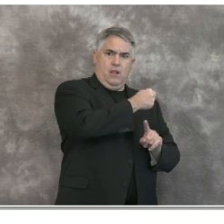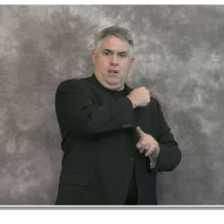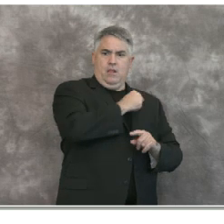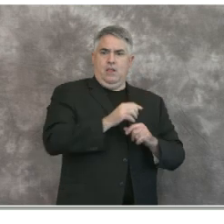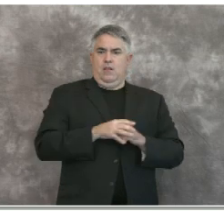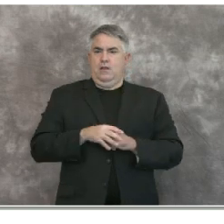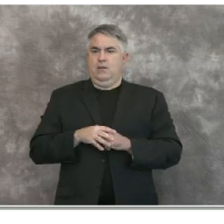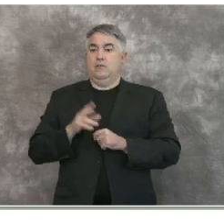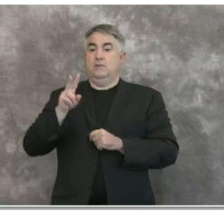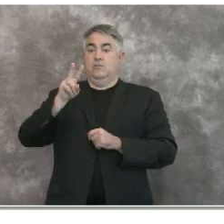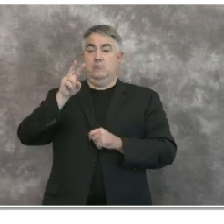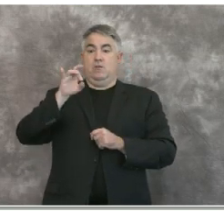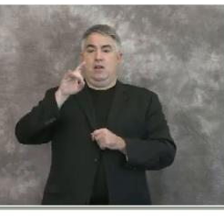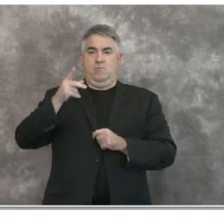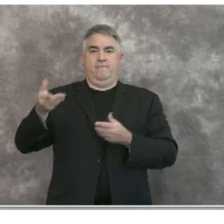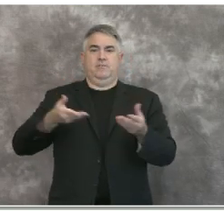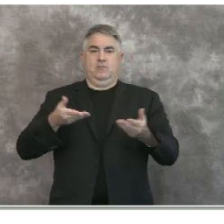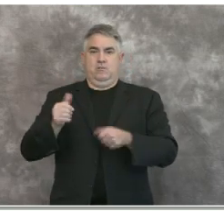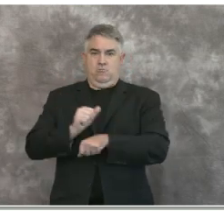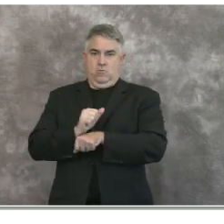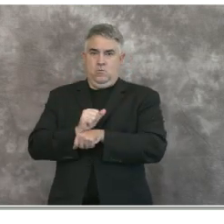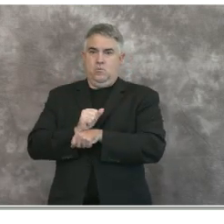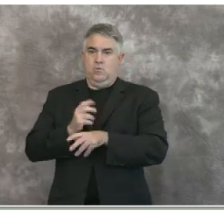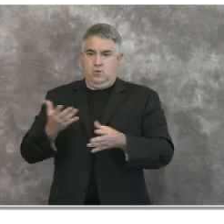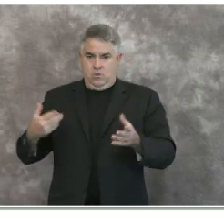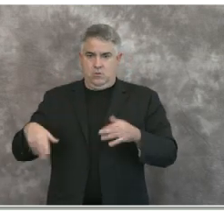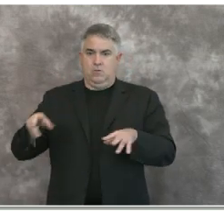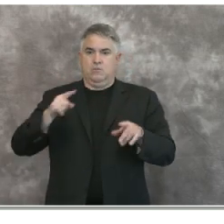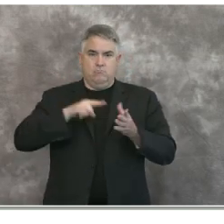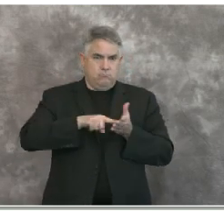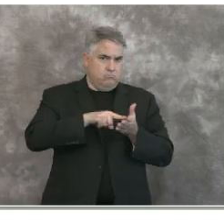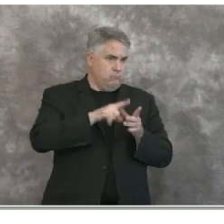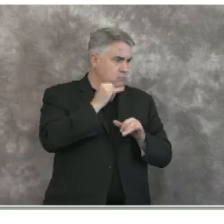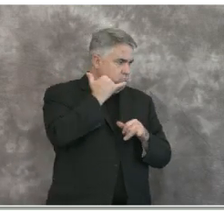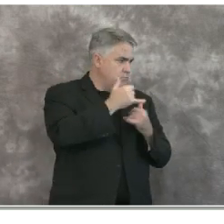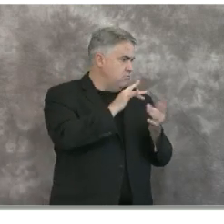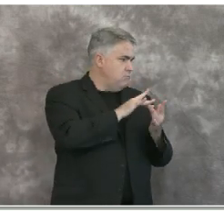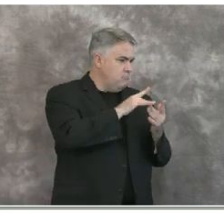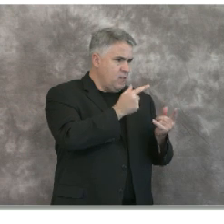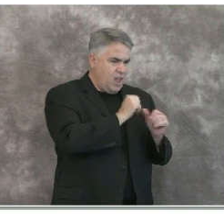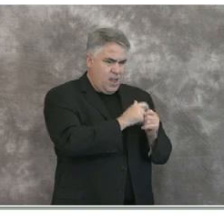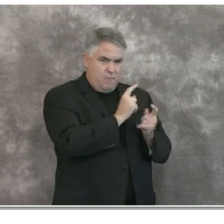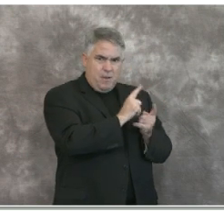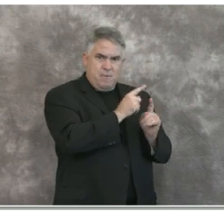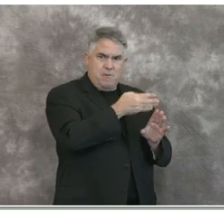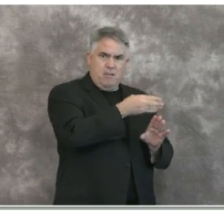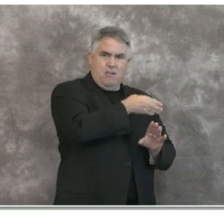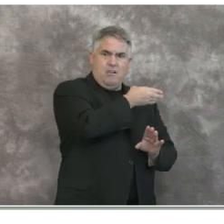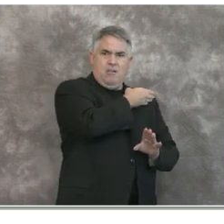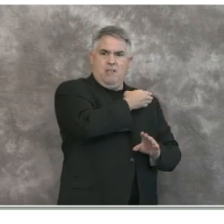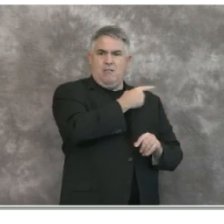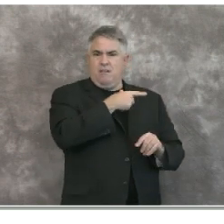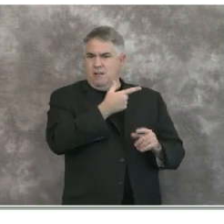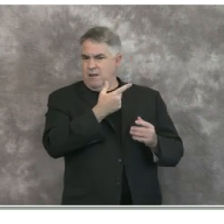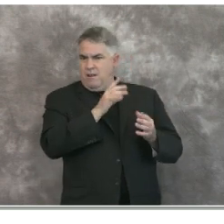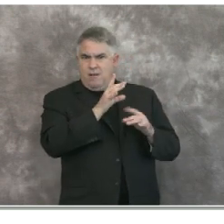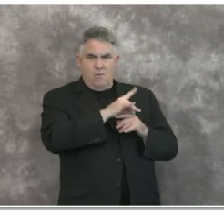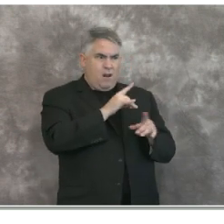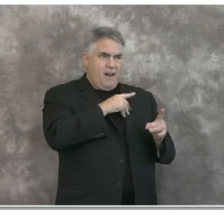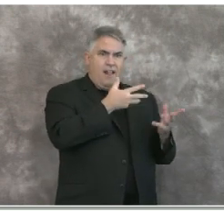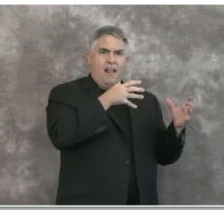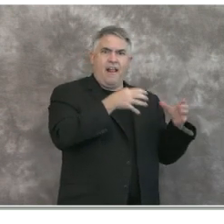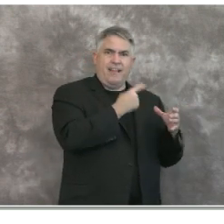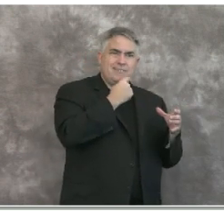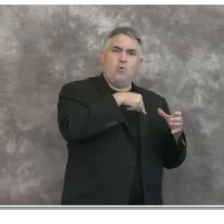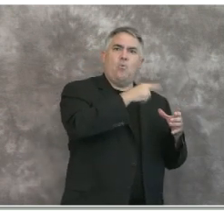tracers and case investigators who are out every single day working with those who have tested positive, identifying their close